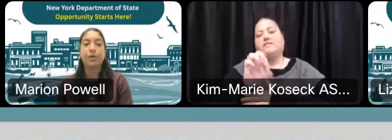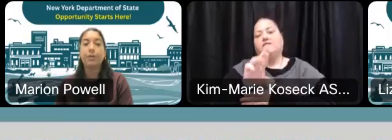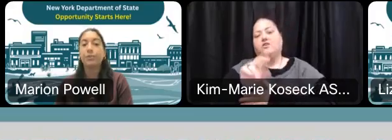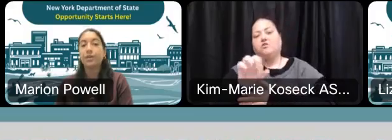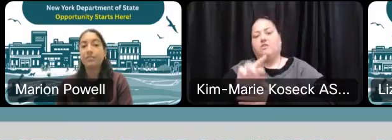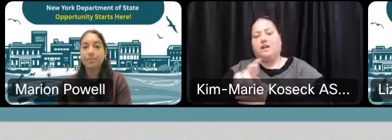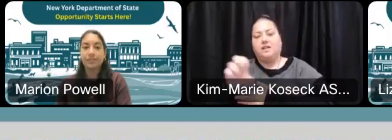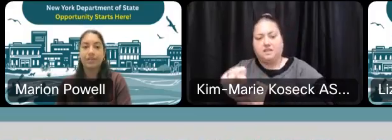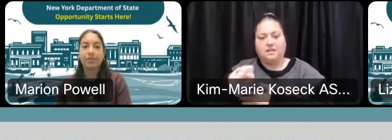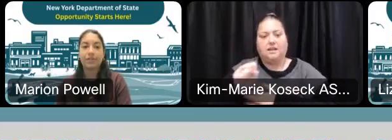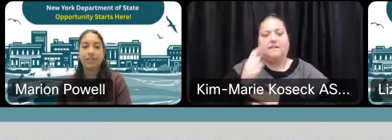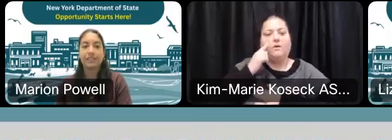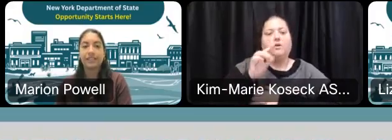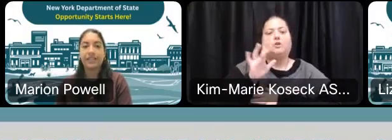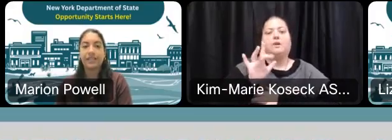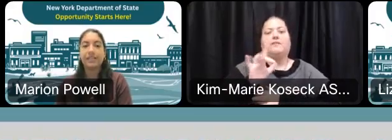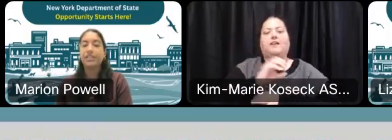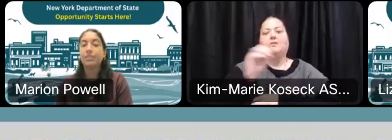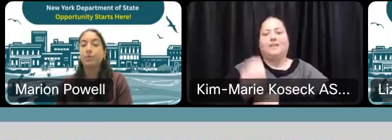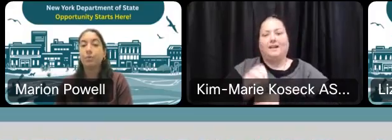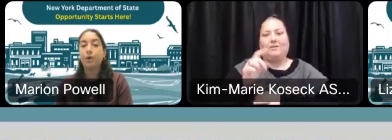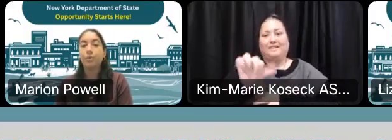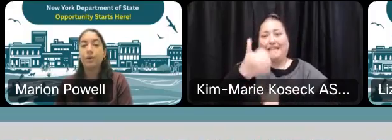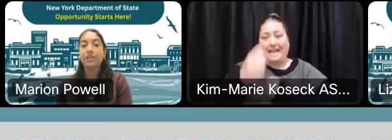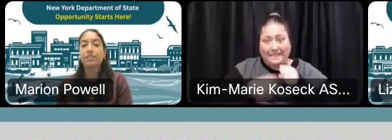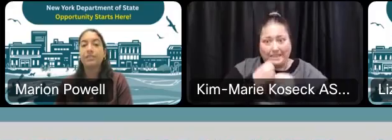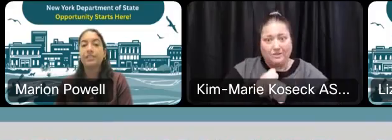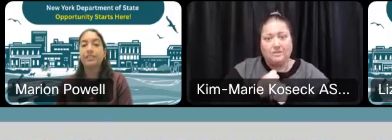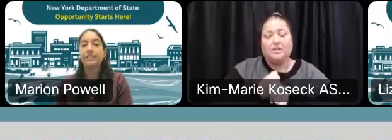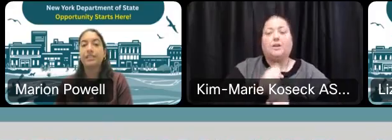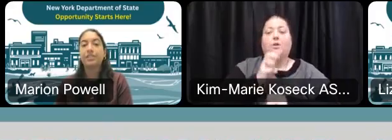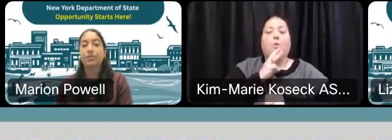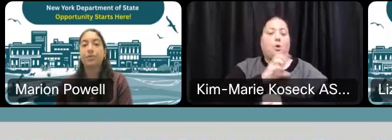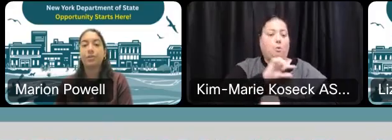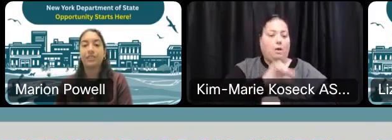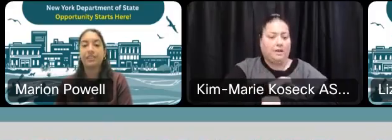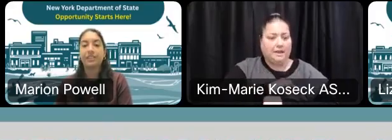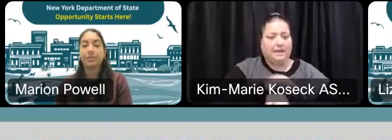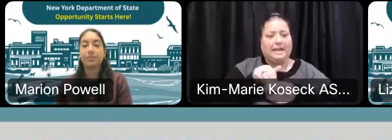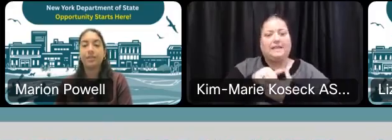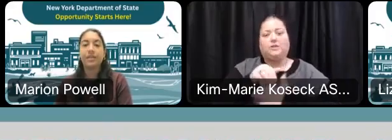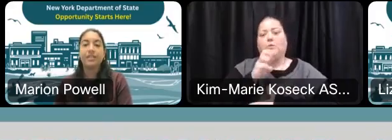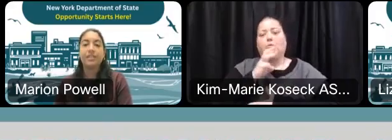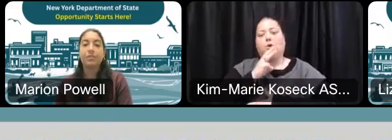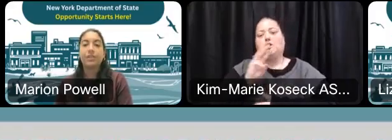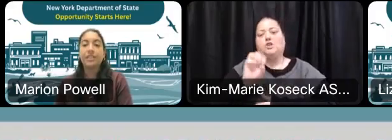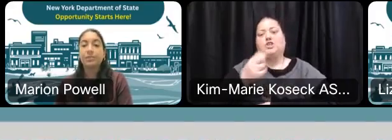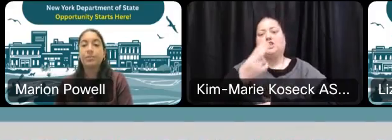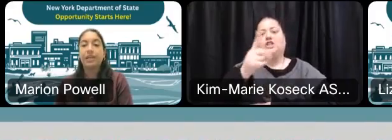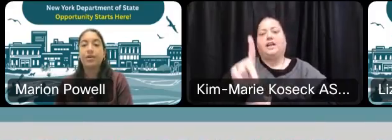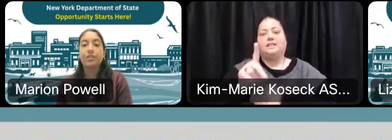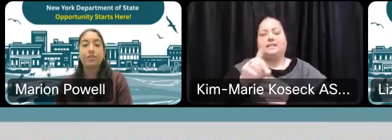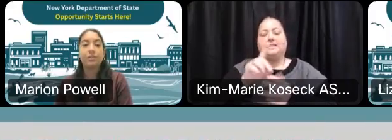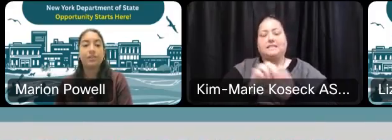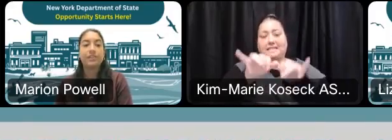load by 25% over the next decade to build water quality resiliency into the watershed system. So within this plan,